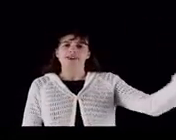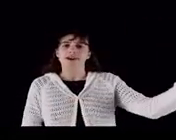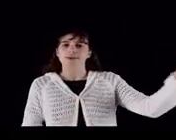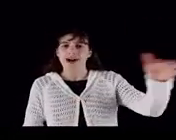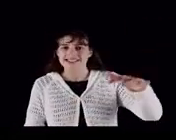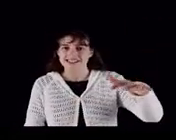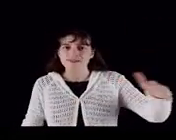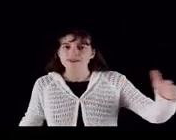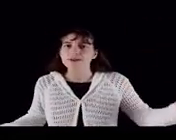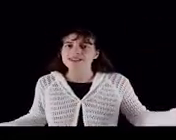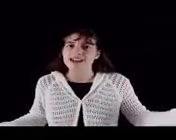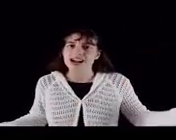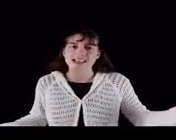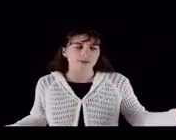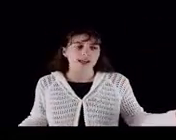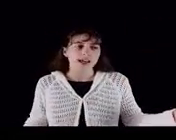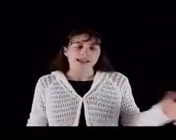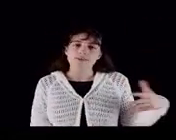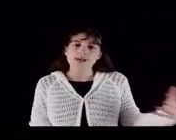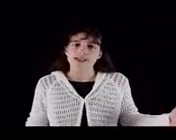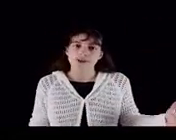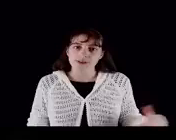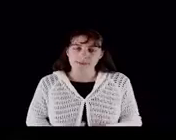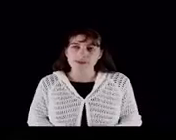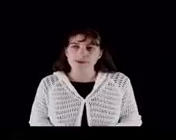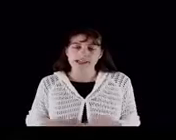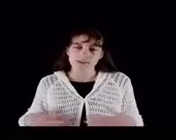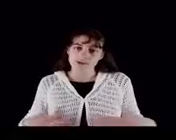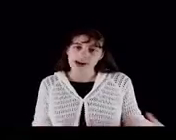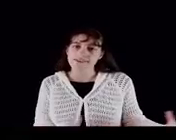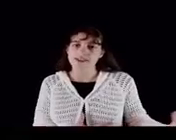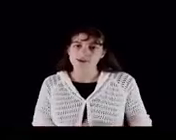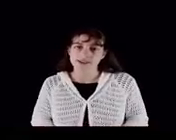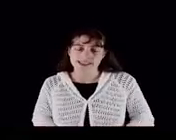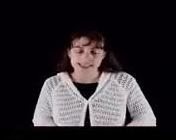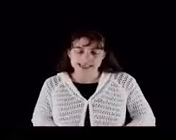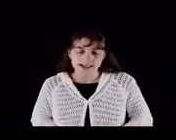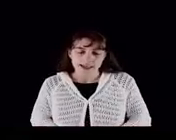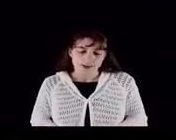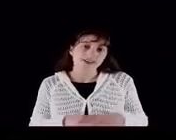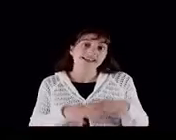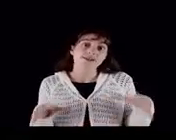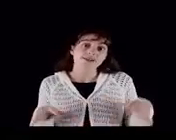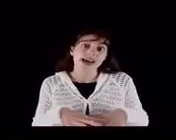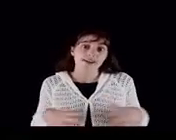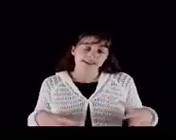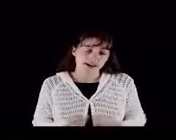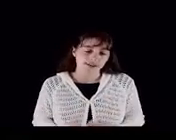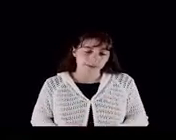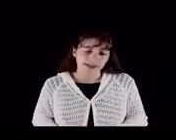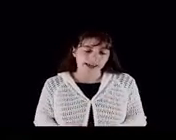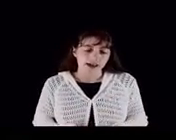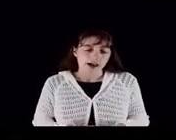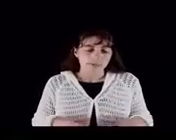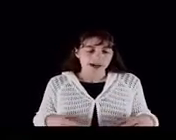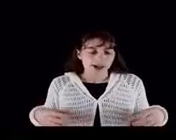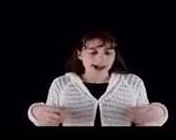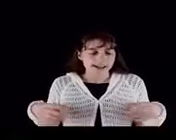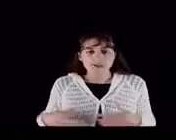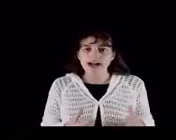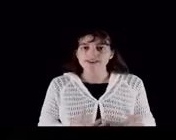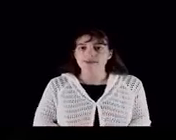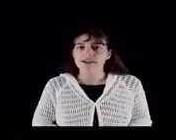the horizon, even though it's nighttime. And sometimes I know that people, as we're driving them towards the city, well, the little town, it's not very big, but